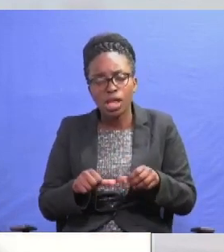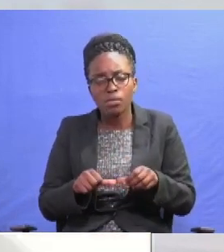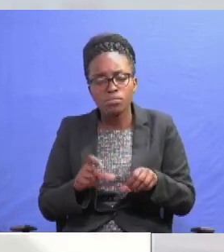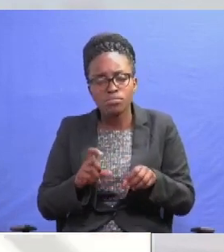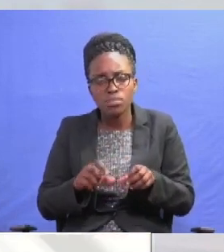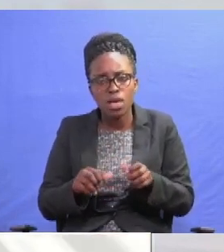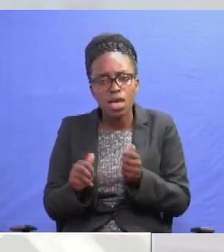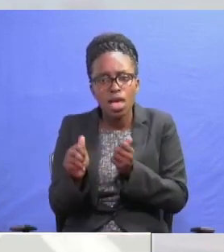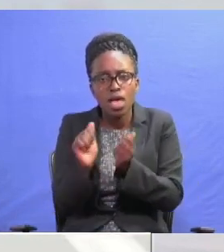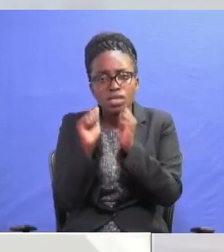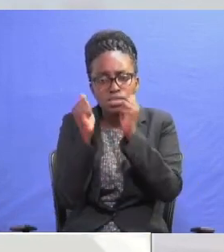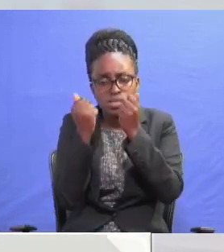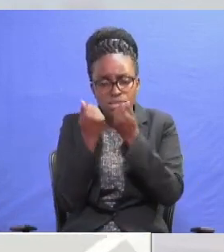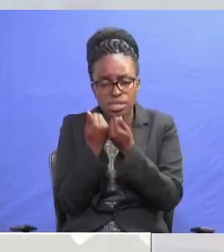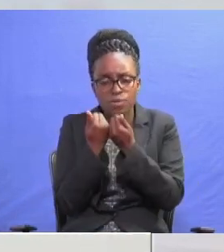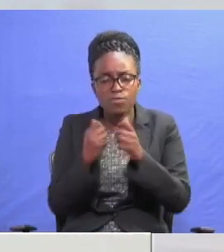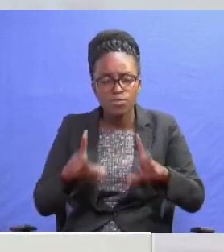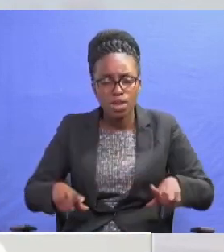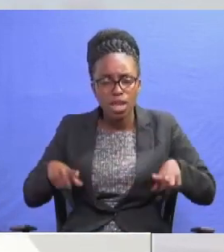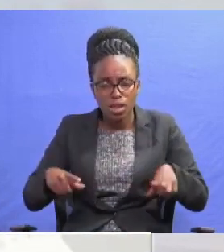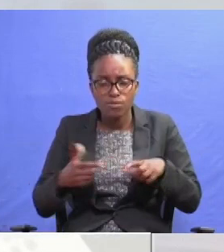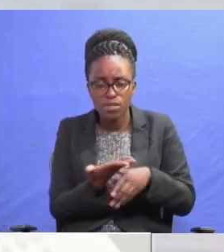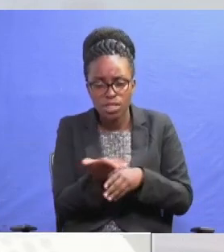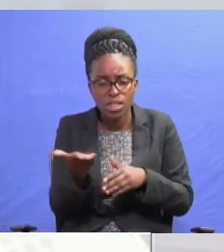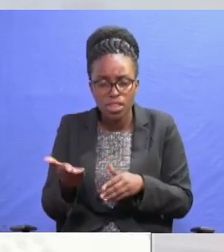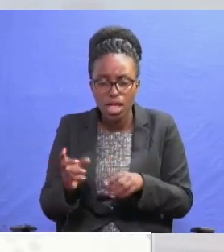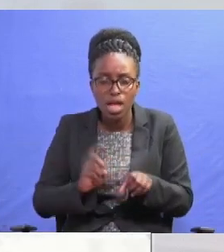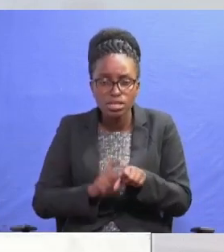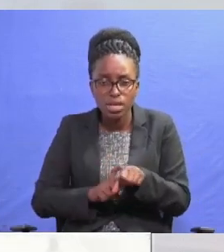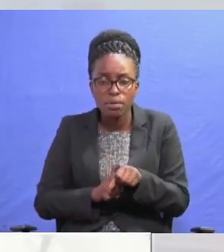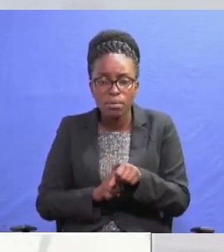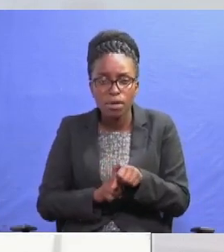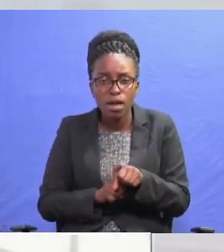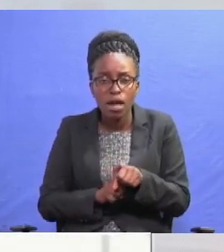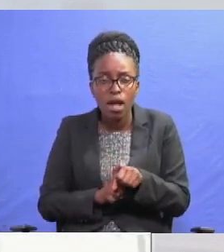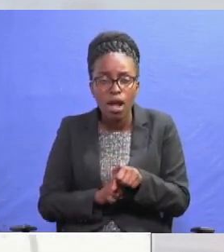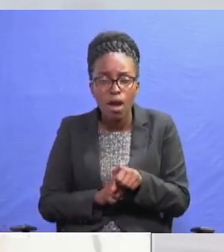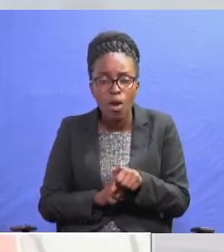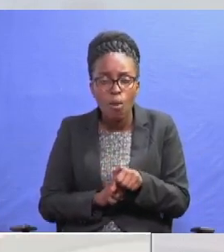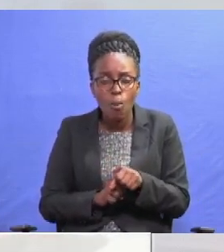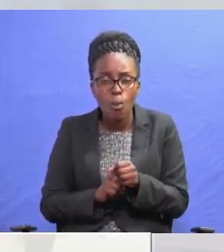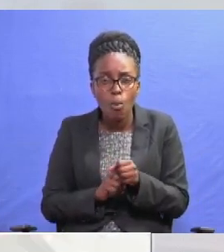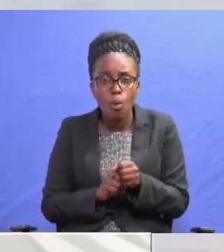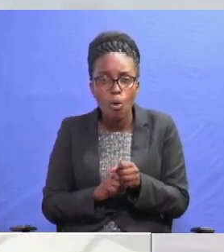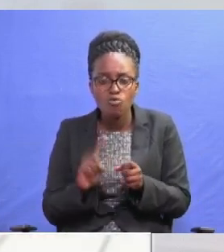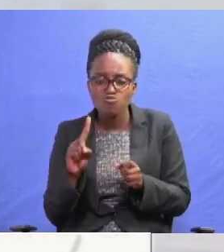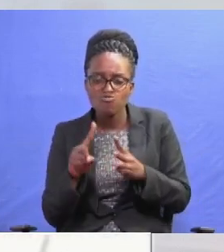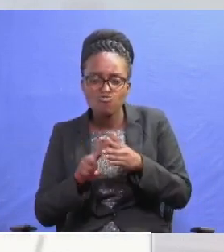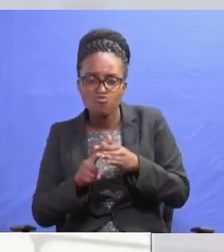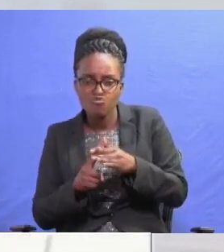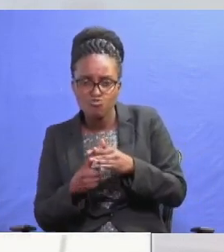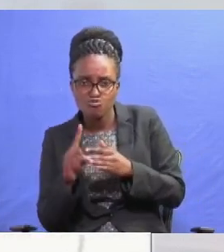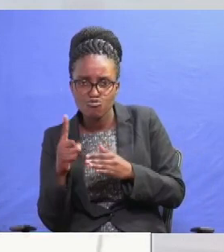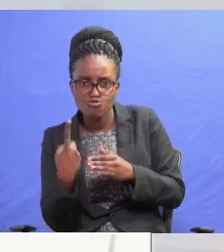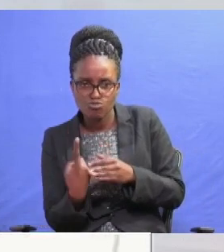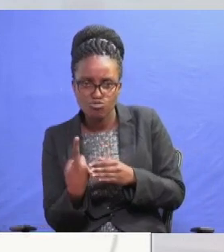when you put this into count, and just like you have put it, Prof, that this is not the first time we're experiencing such incidents